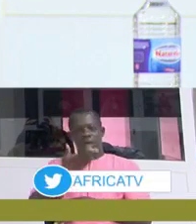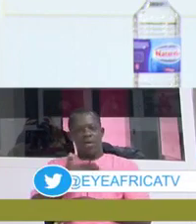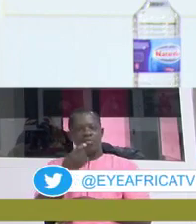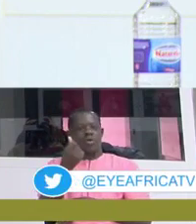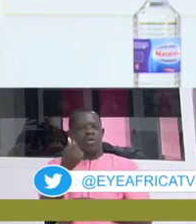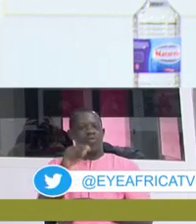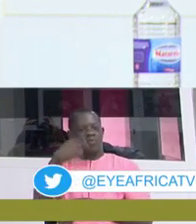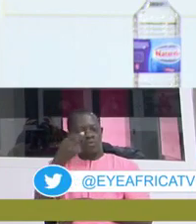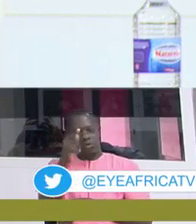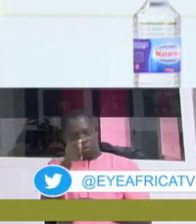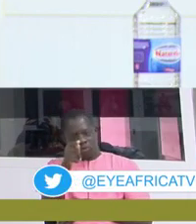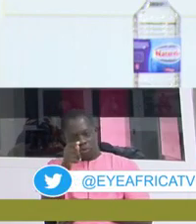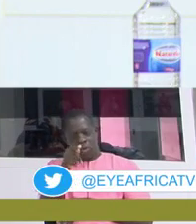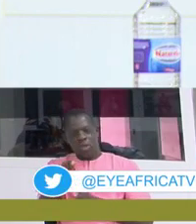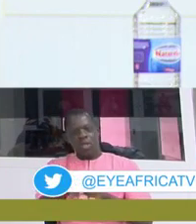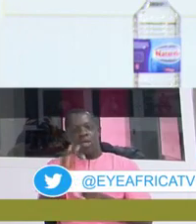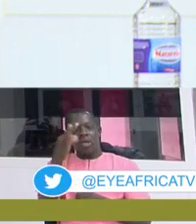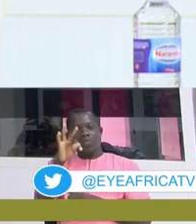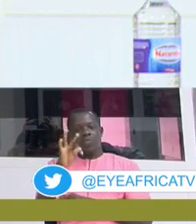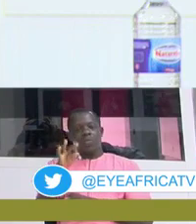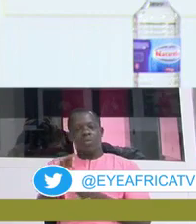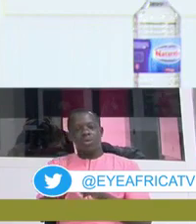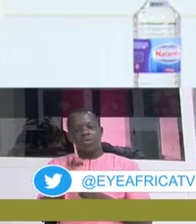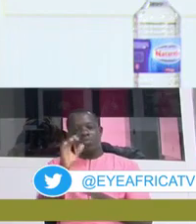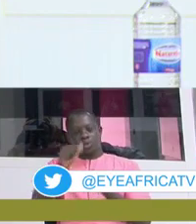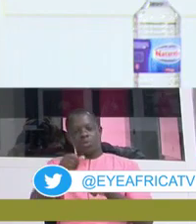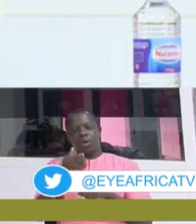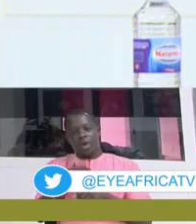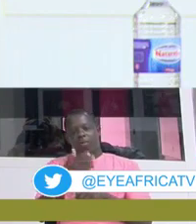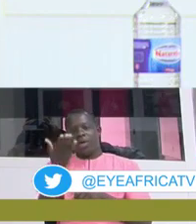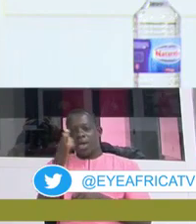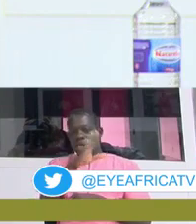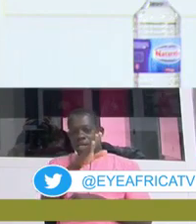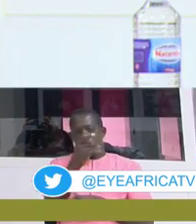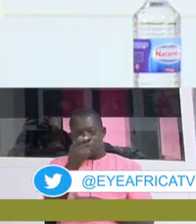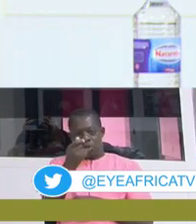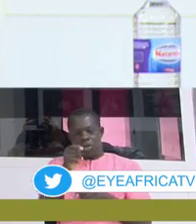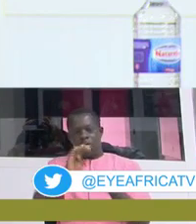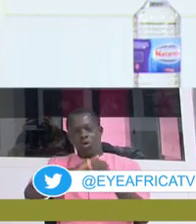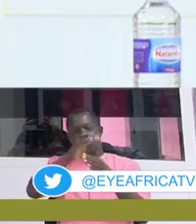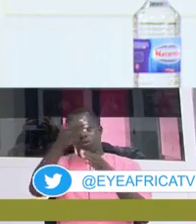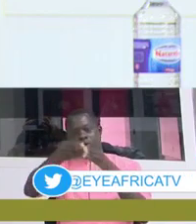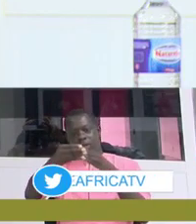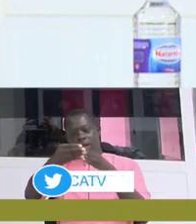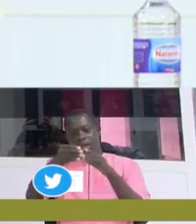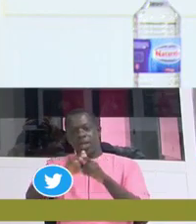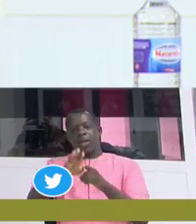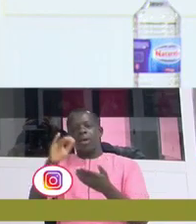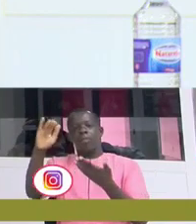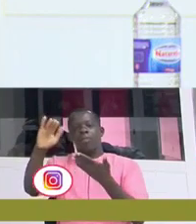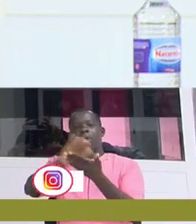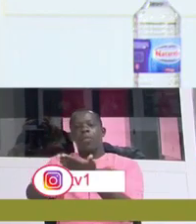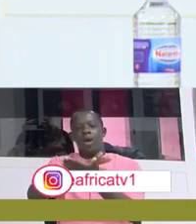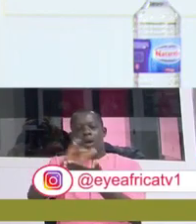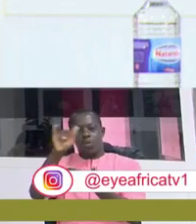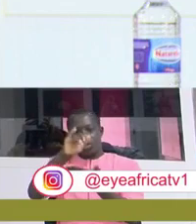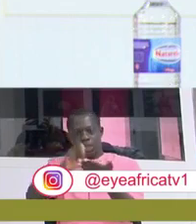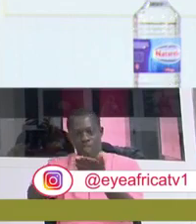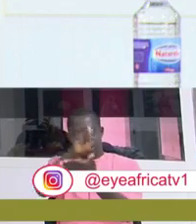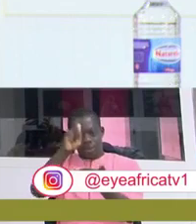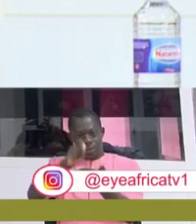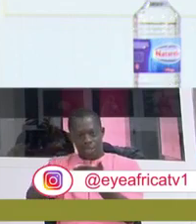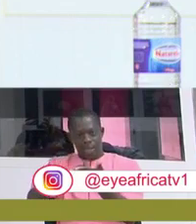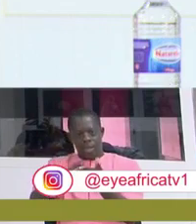there's no money for you here. Ni aje yokodo sotojang, if at all you get any money here, contract wala kaito men signeda, then the contract documents that